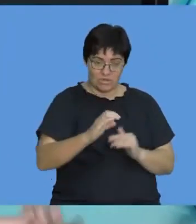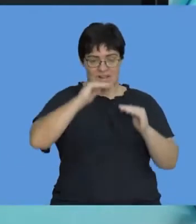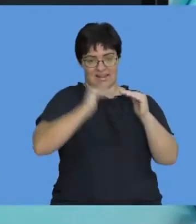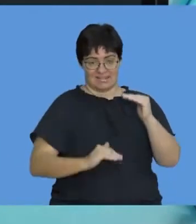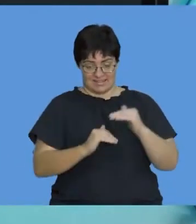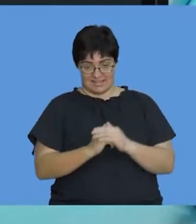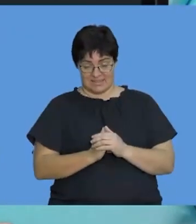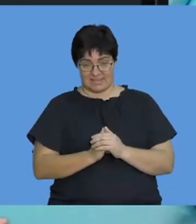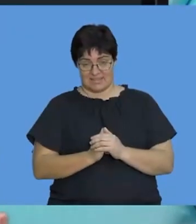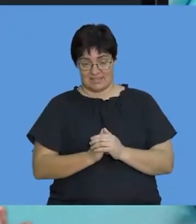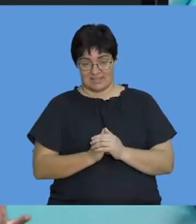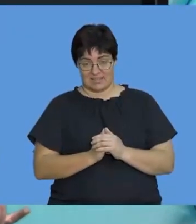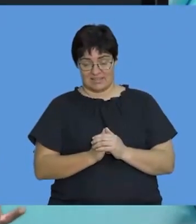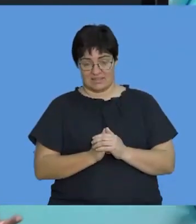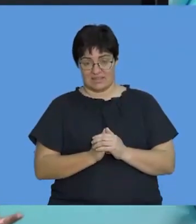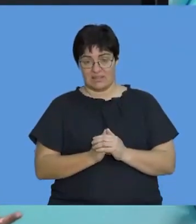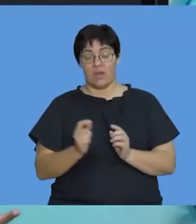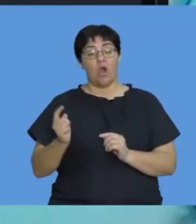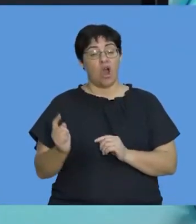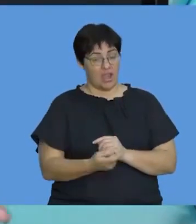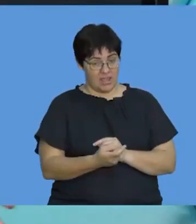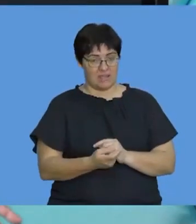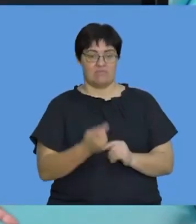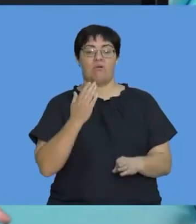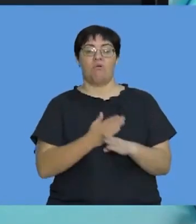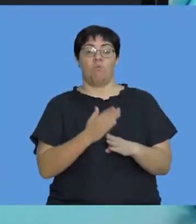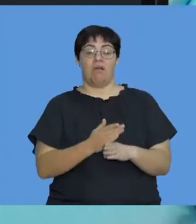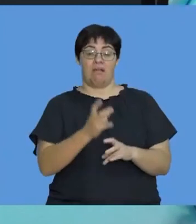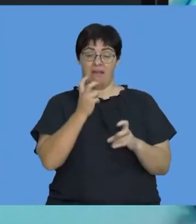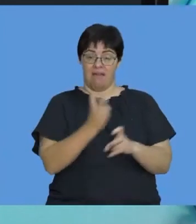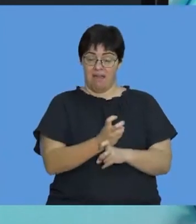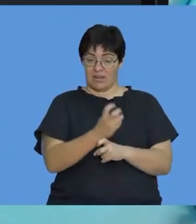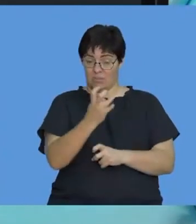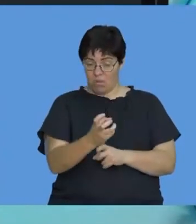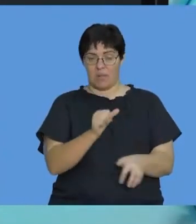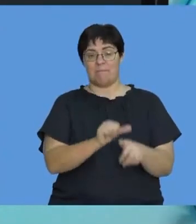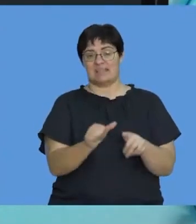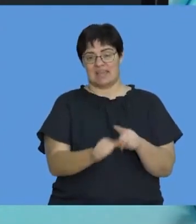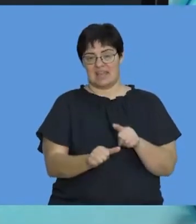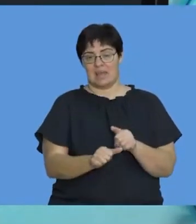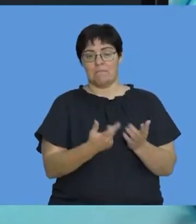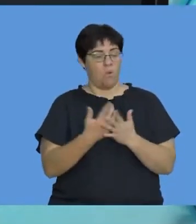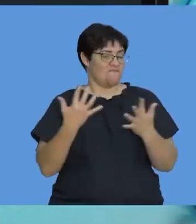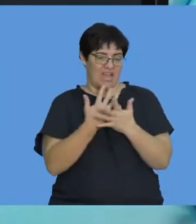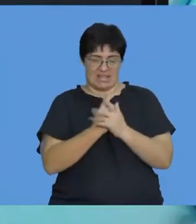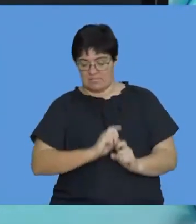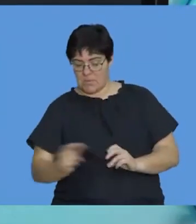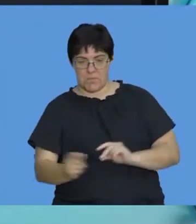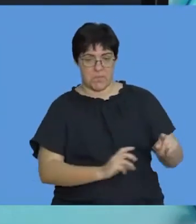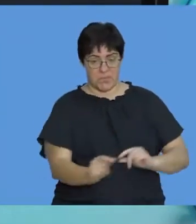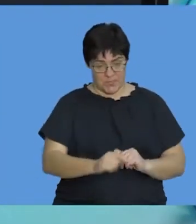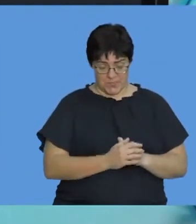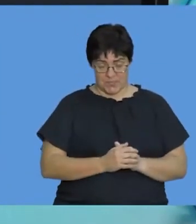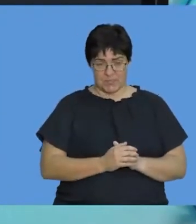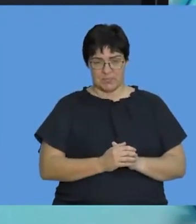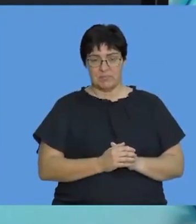have less force. Okay, so actually in hockey it's a good thing you work with a hard ball, because then the ball would go